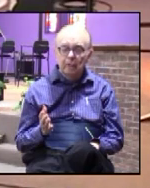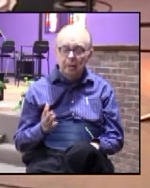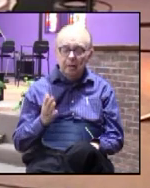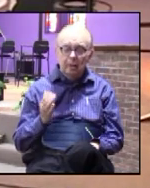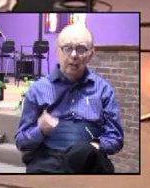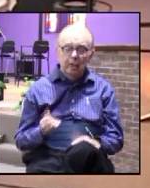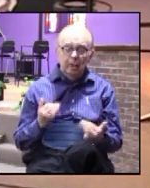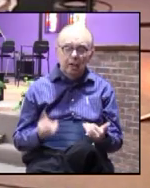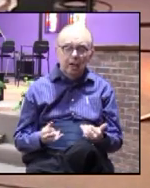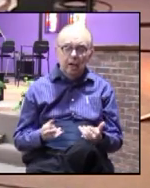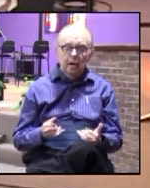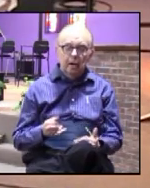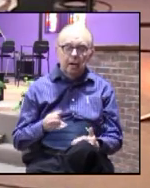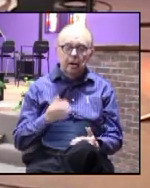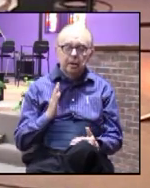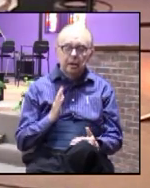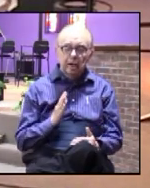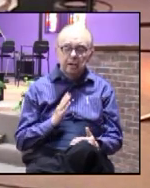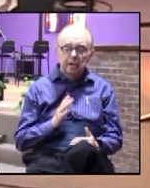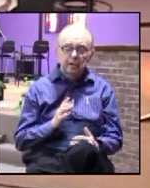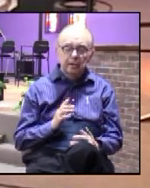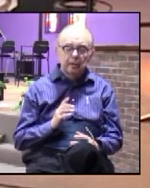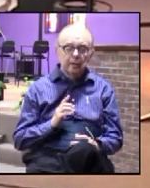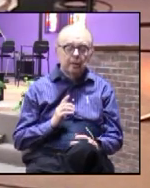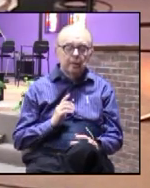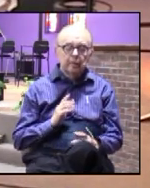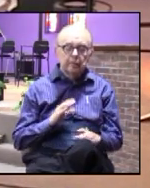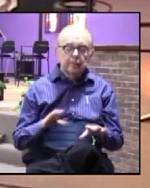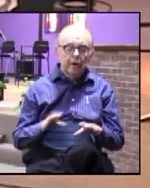Because now God does a mind thing